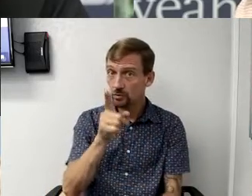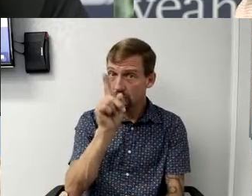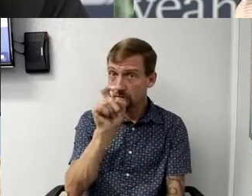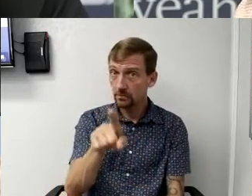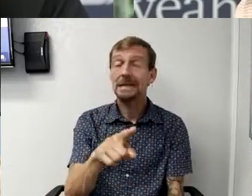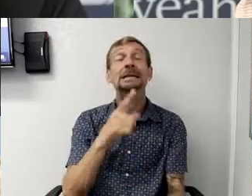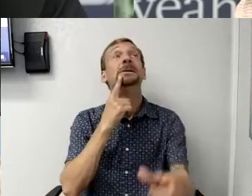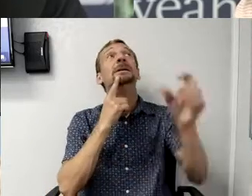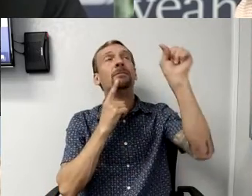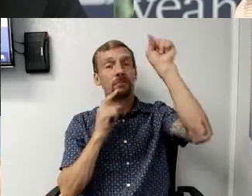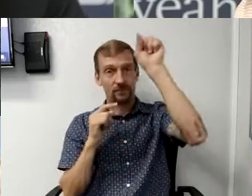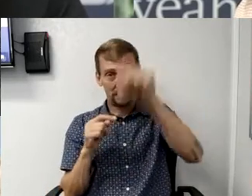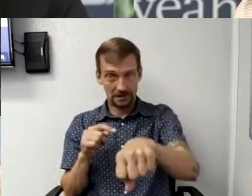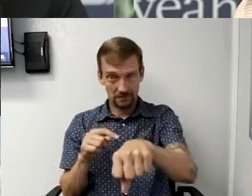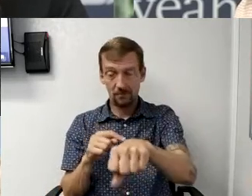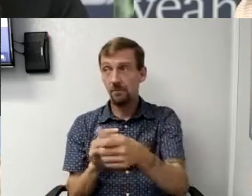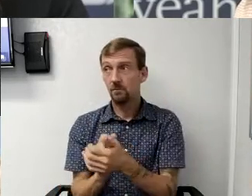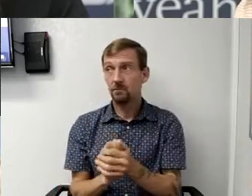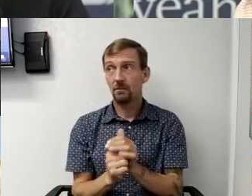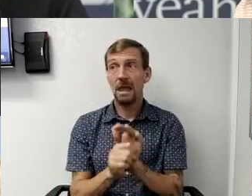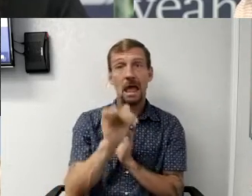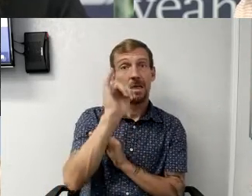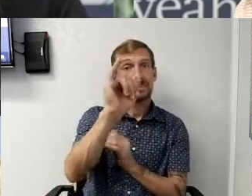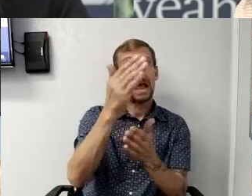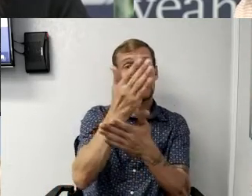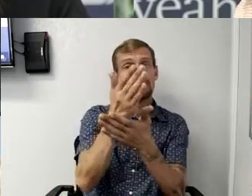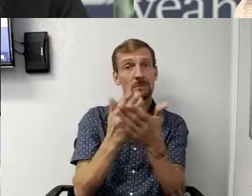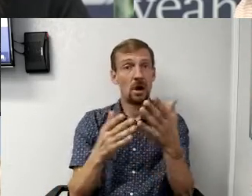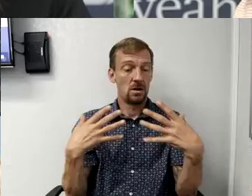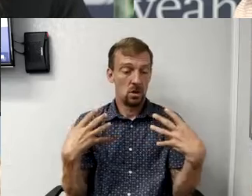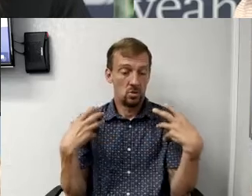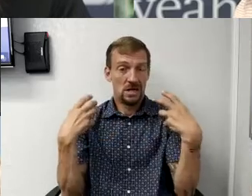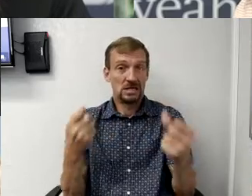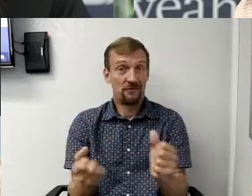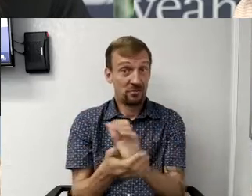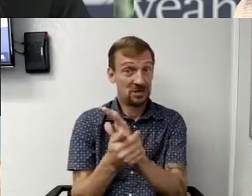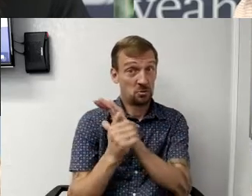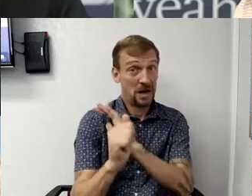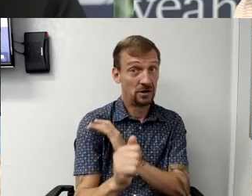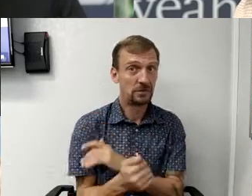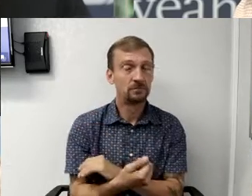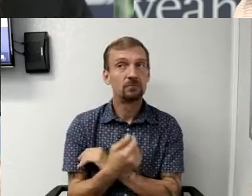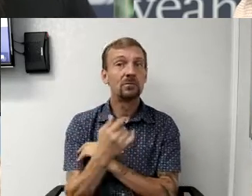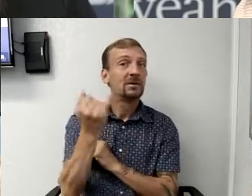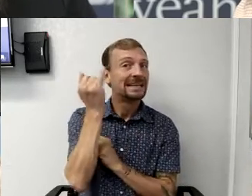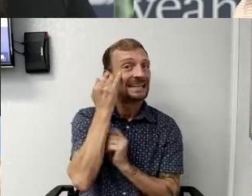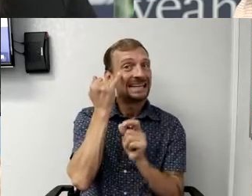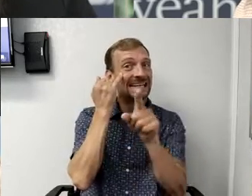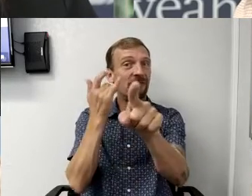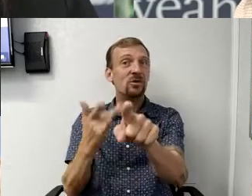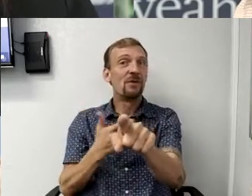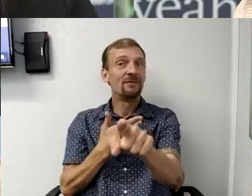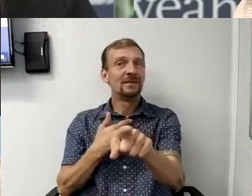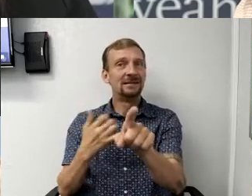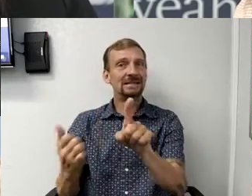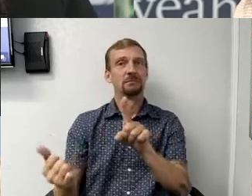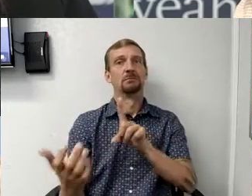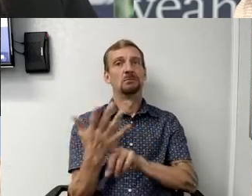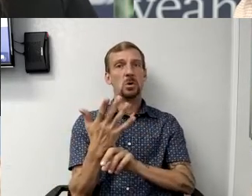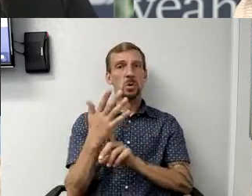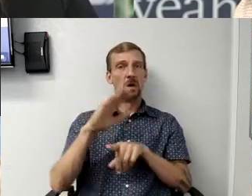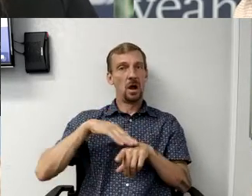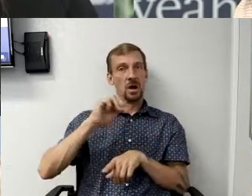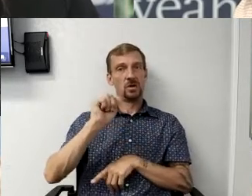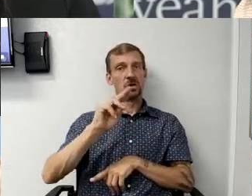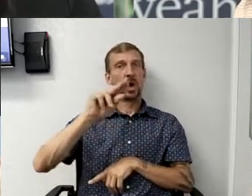So yes, so that falls into that recovery strategy. So if you thought you were exposed on the 1st